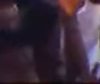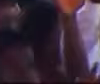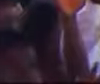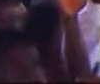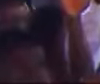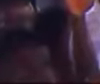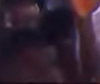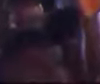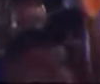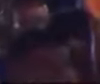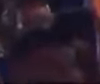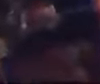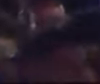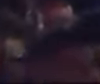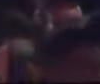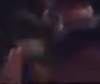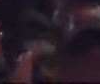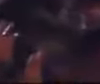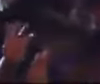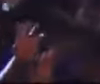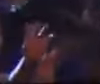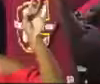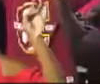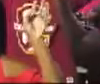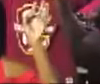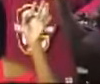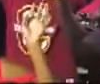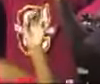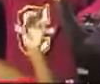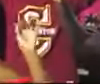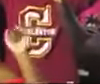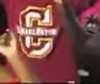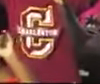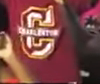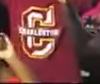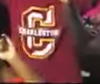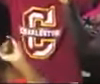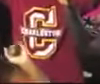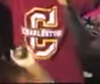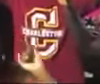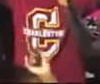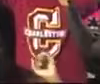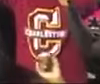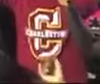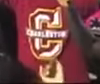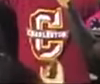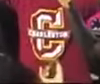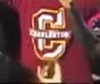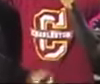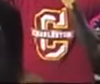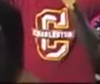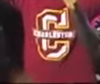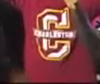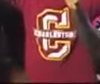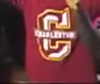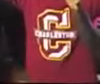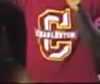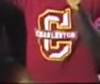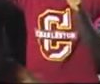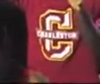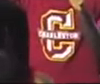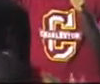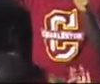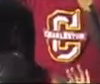of deliverance to nations and to territories. I stand before your people, even this beautiful nation of Ghana. There